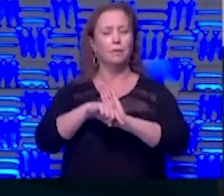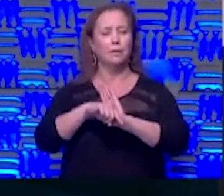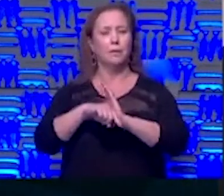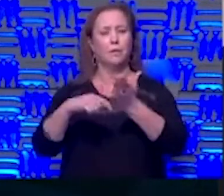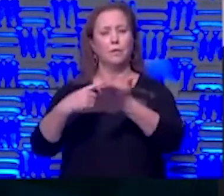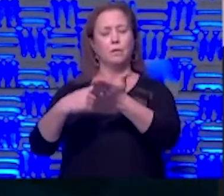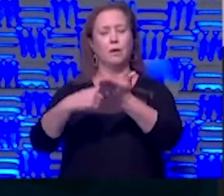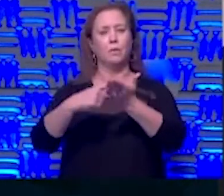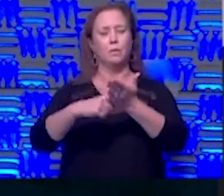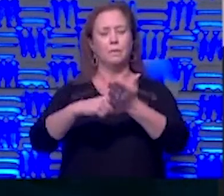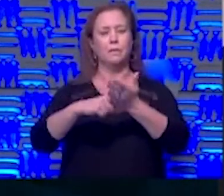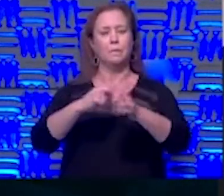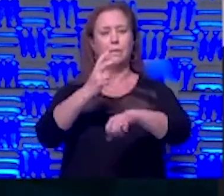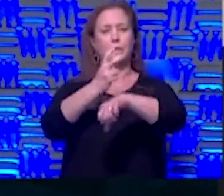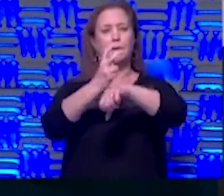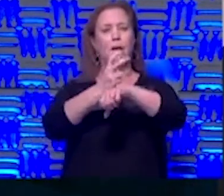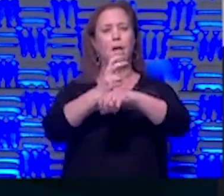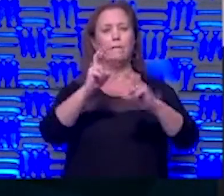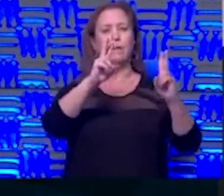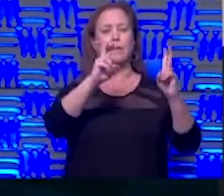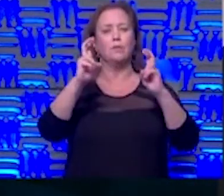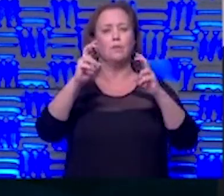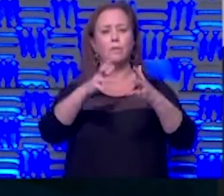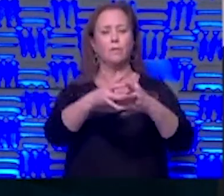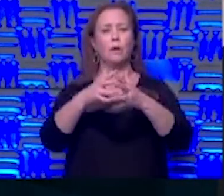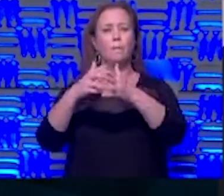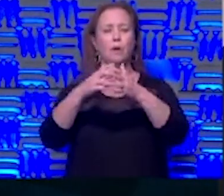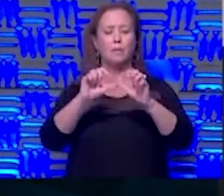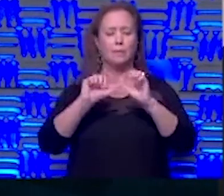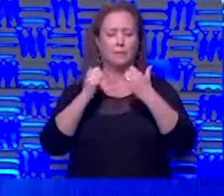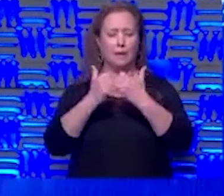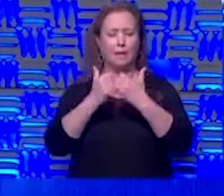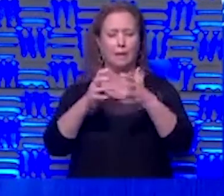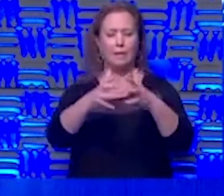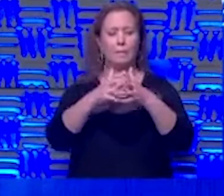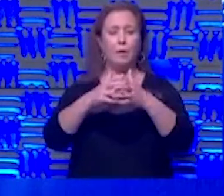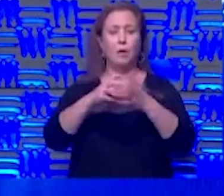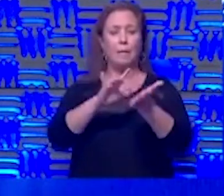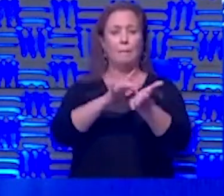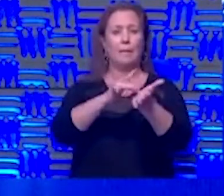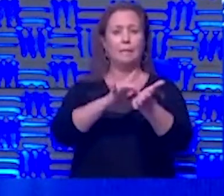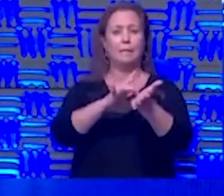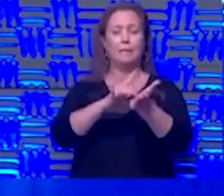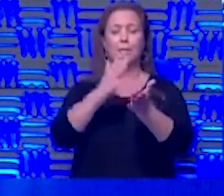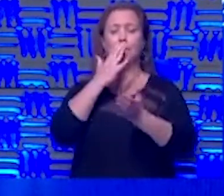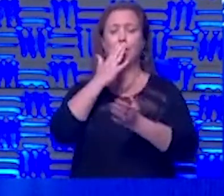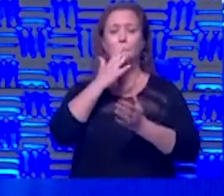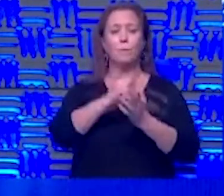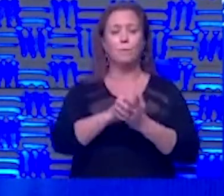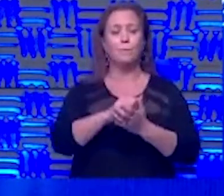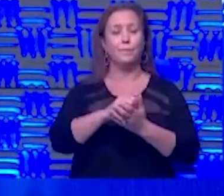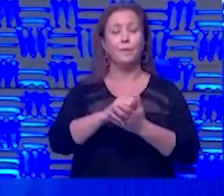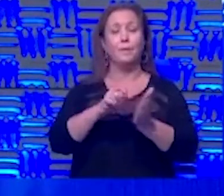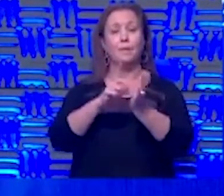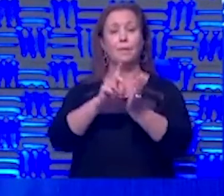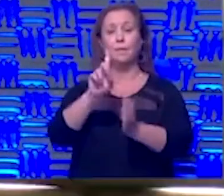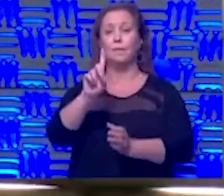with some tough issues for American society and American medicine. And thank you for being on. Vince Key, final thoughts today?